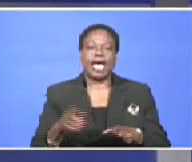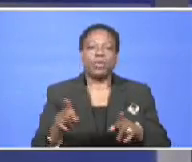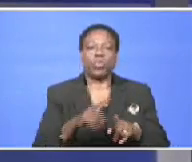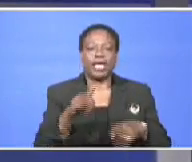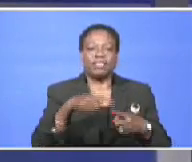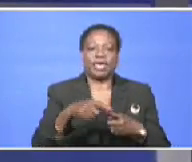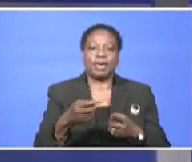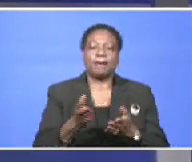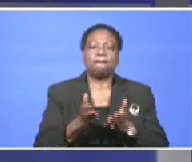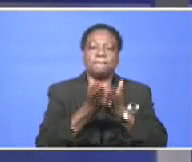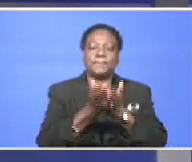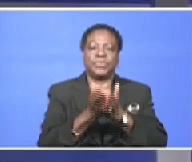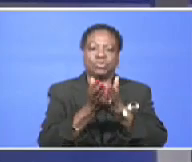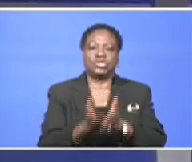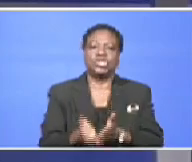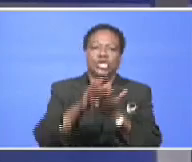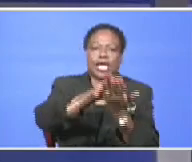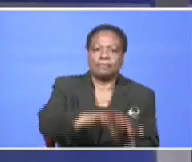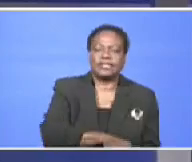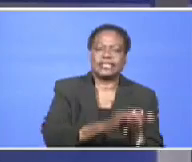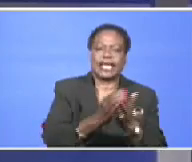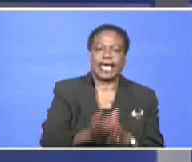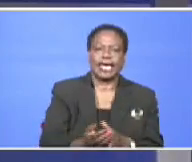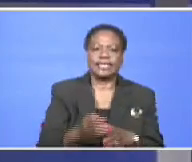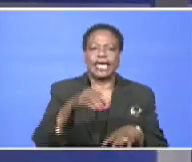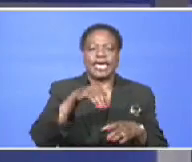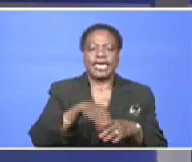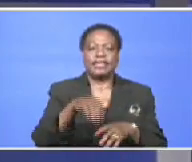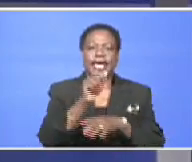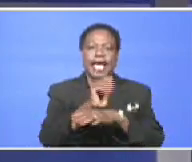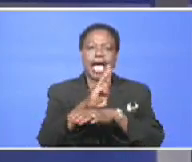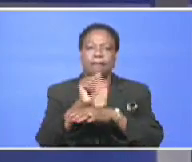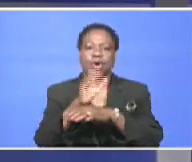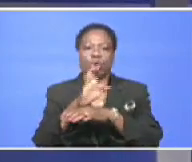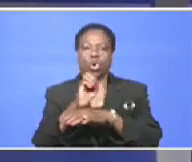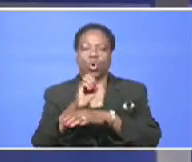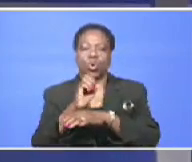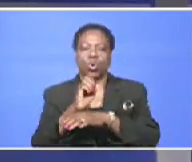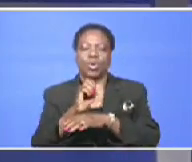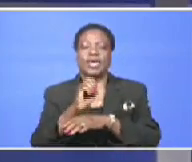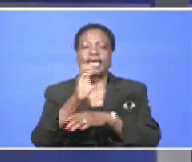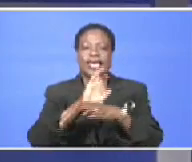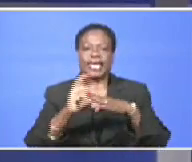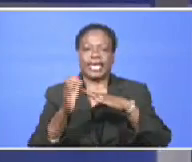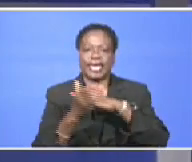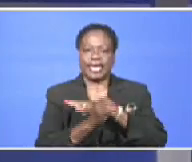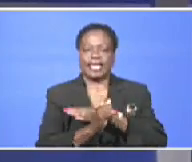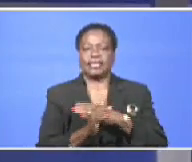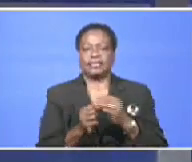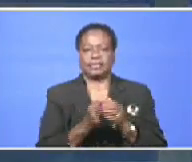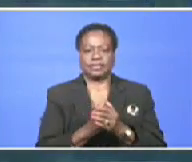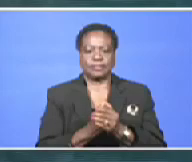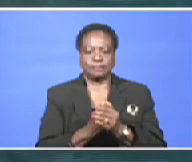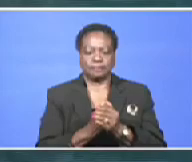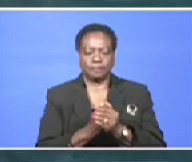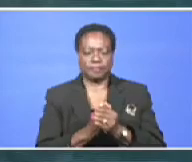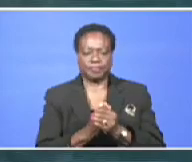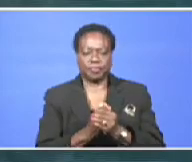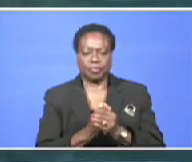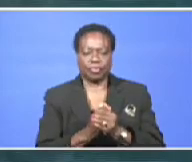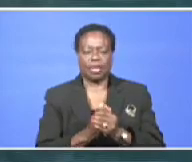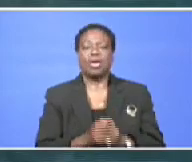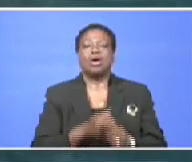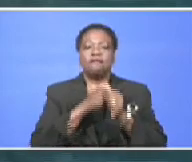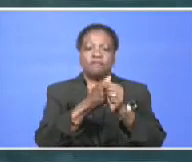news came as a blow to the local Haitian community. A Haitian leader shared what comes next with our Cleopatra Murphy. Following